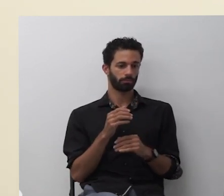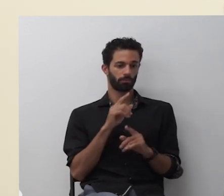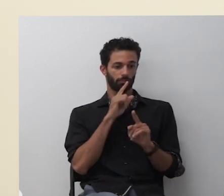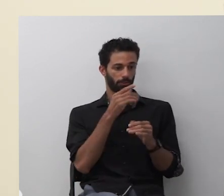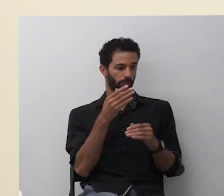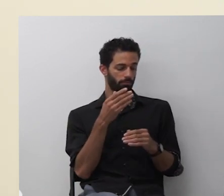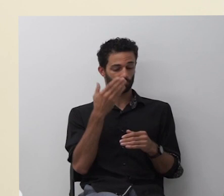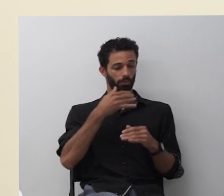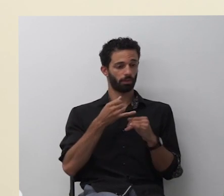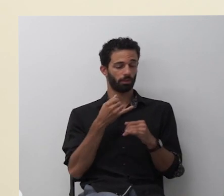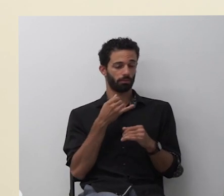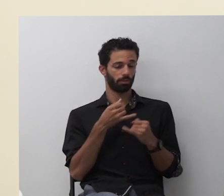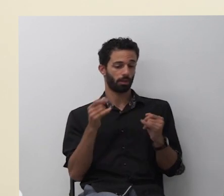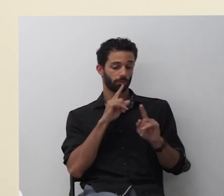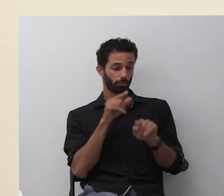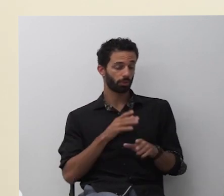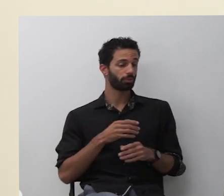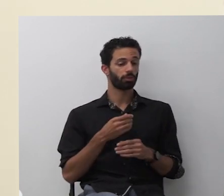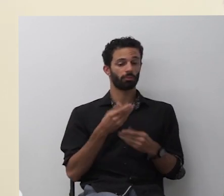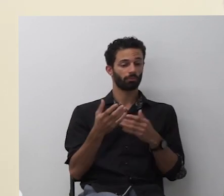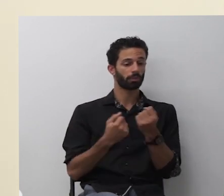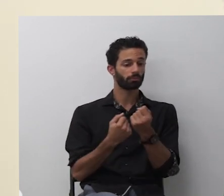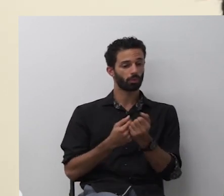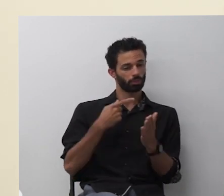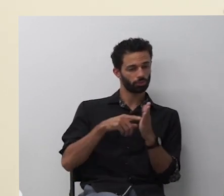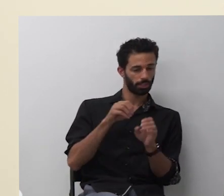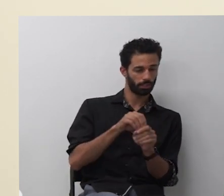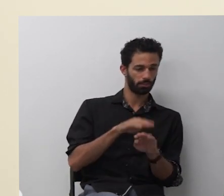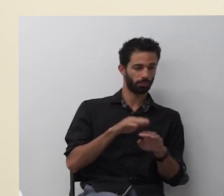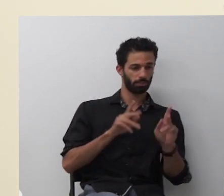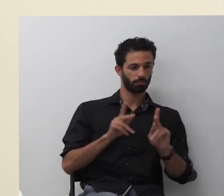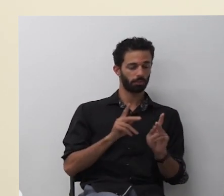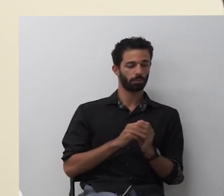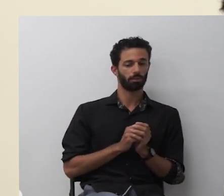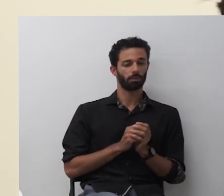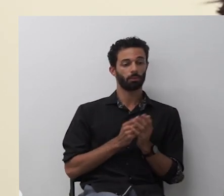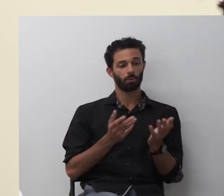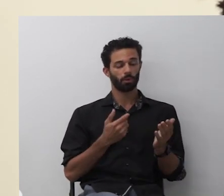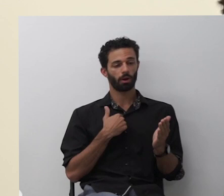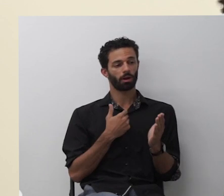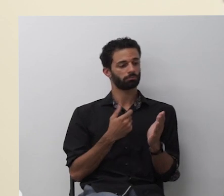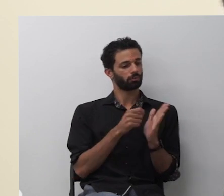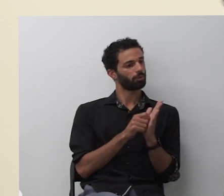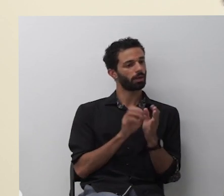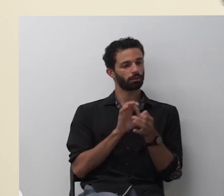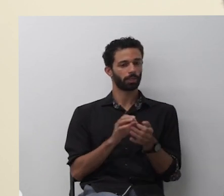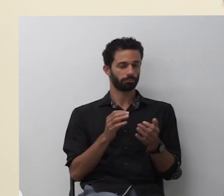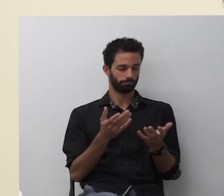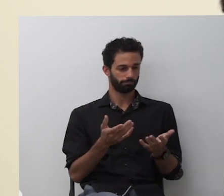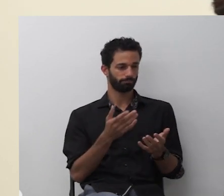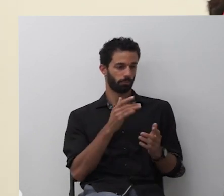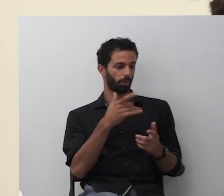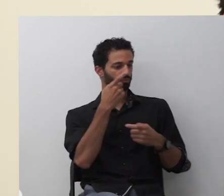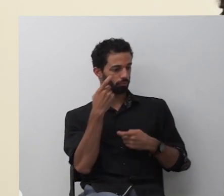to provide support, or to check in on people, or to write about what I just said, the trauma, so that